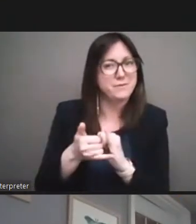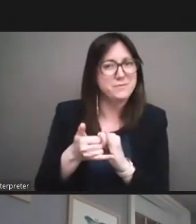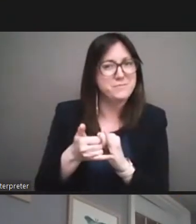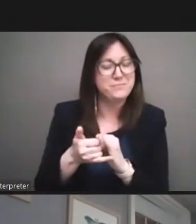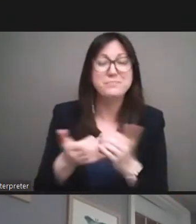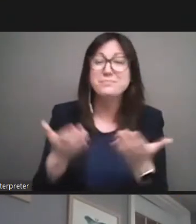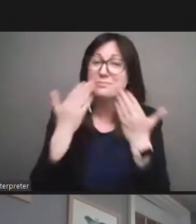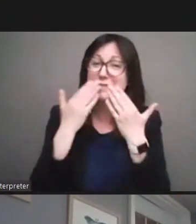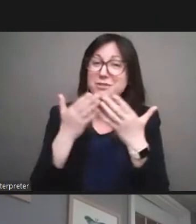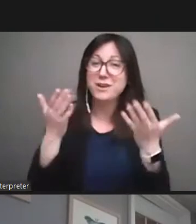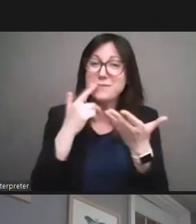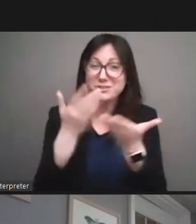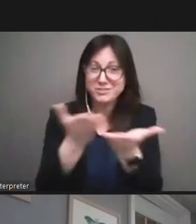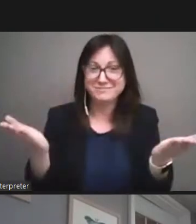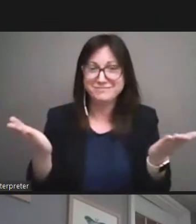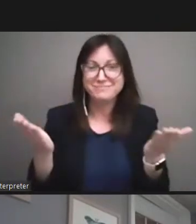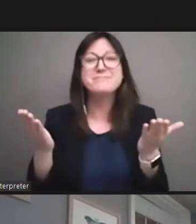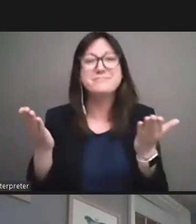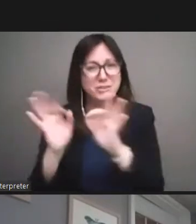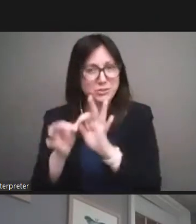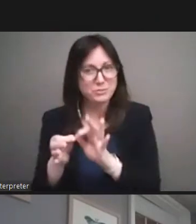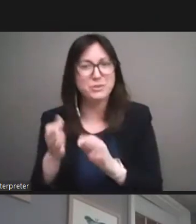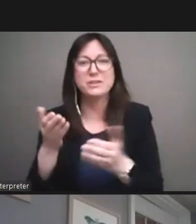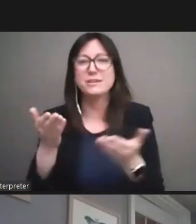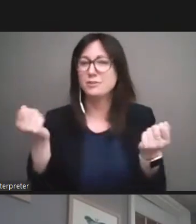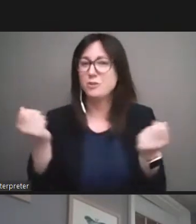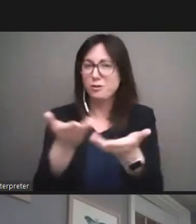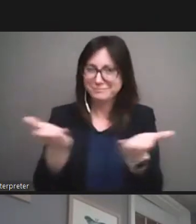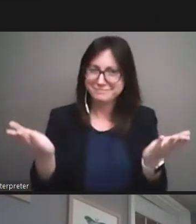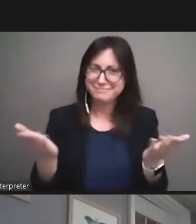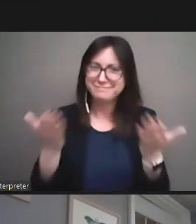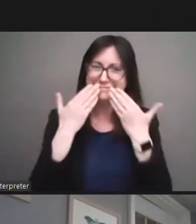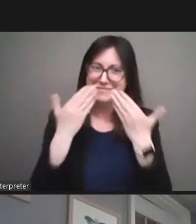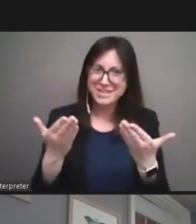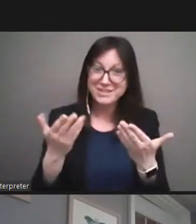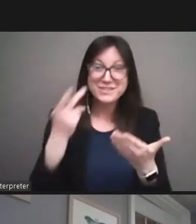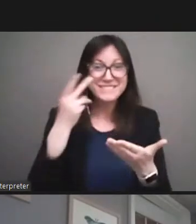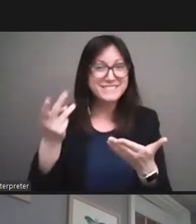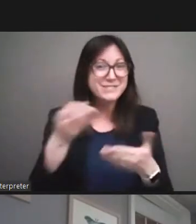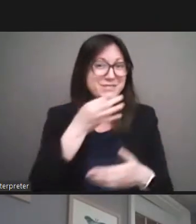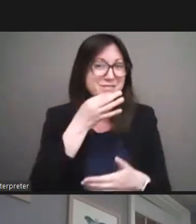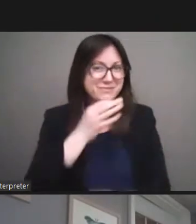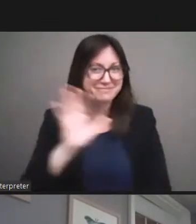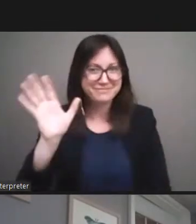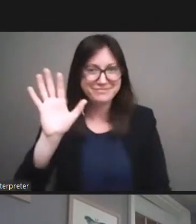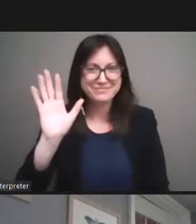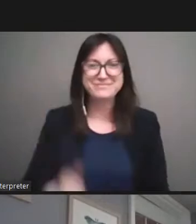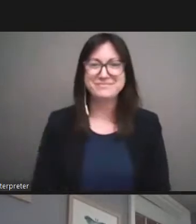thanks to our guests and Andrea and everyone here, and we'll see you again soon.